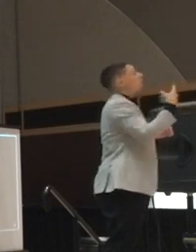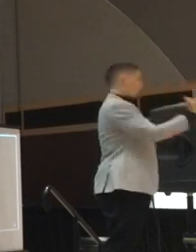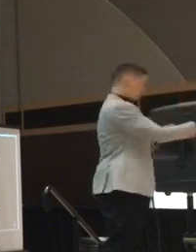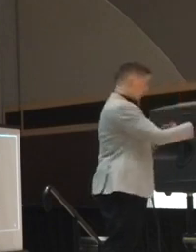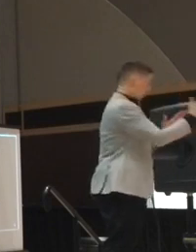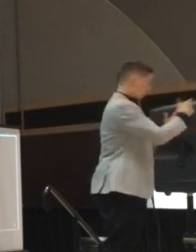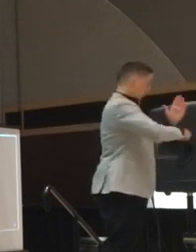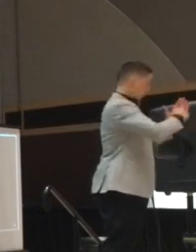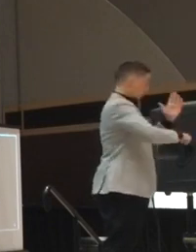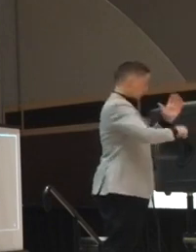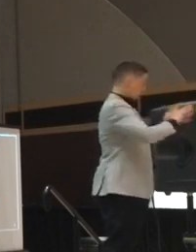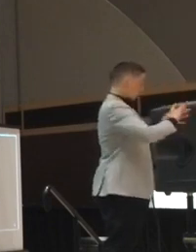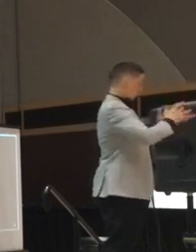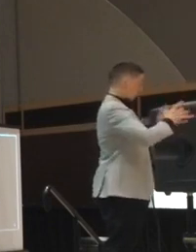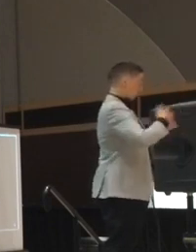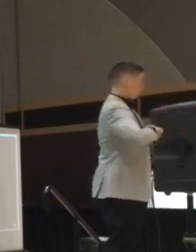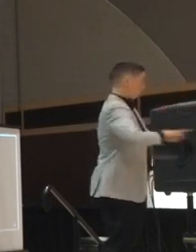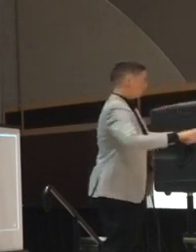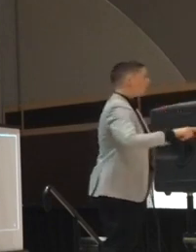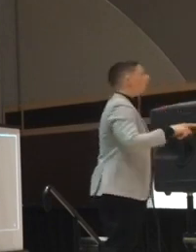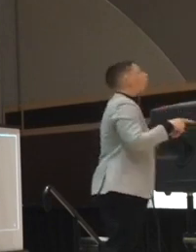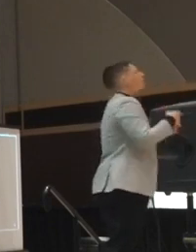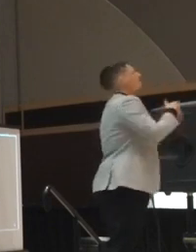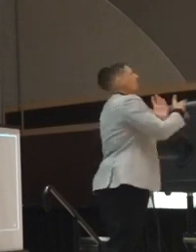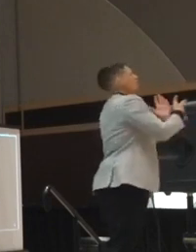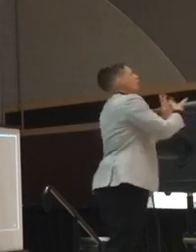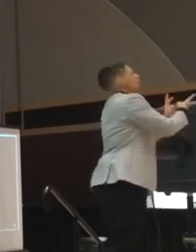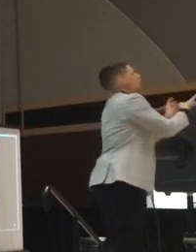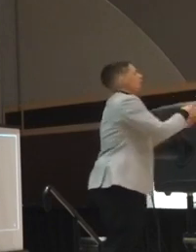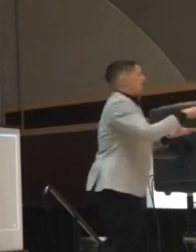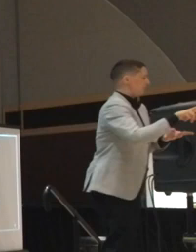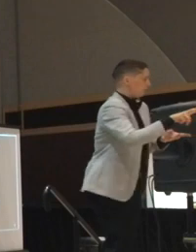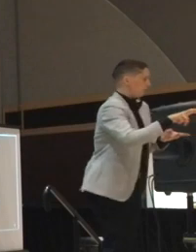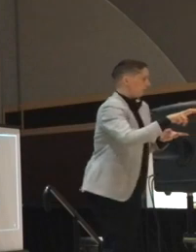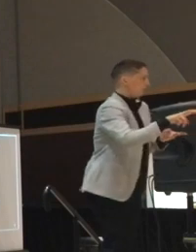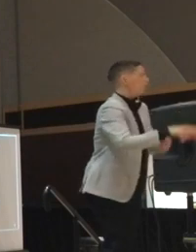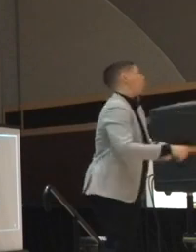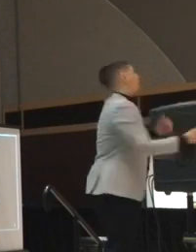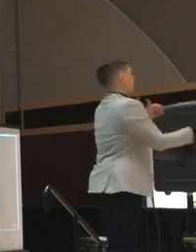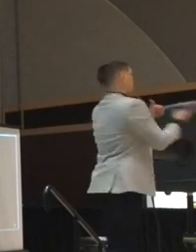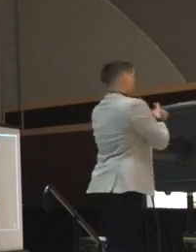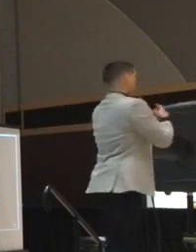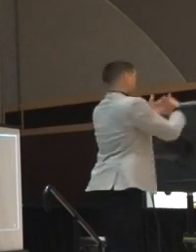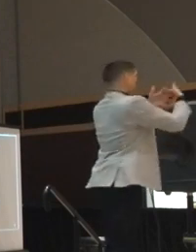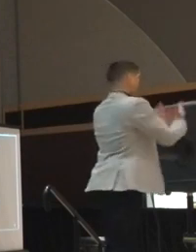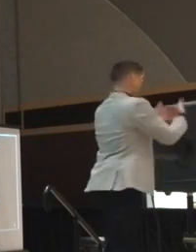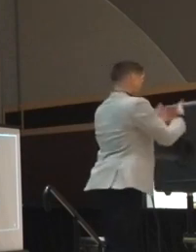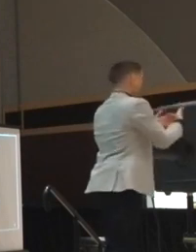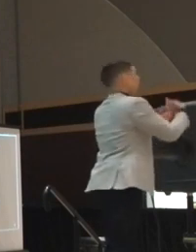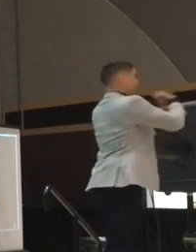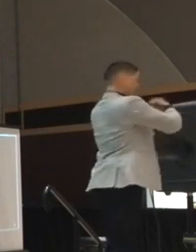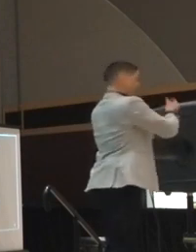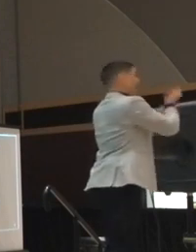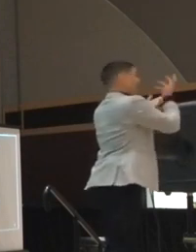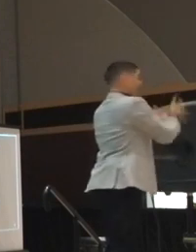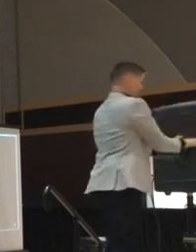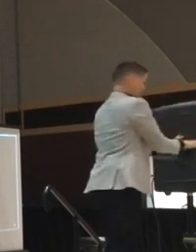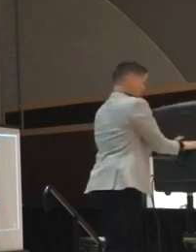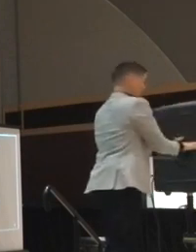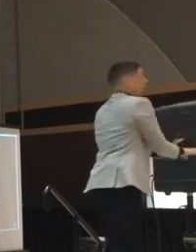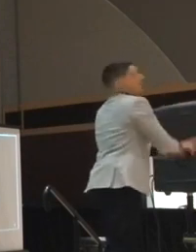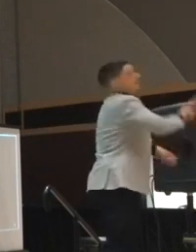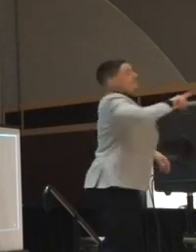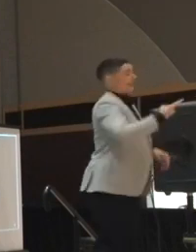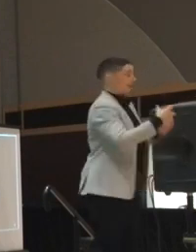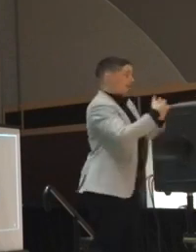transferring technology, and I described a center track restrainer. So I get it put in the first plant, and then I gotta go to plant number 2, and they made changes on it, completely messed it